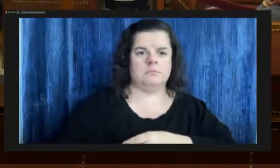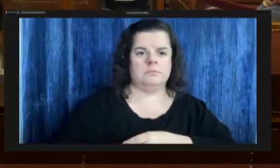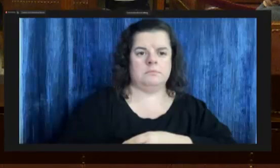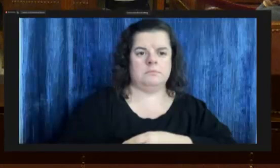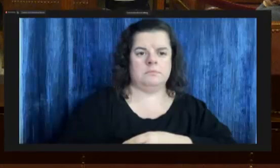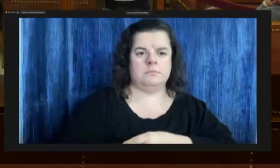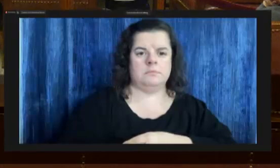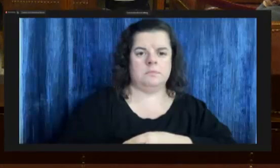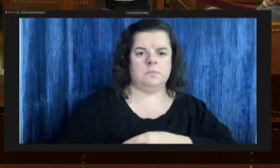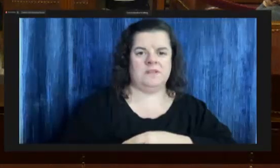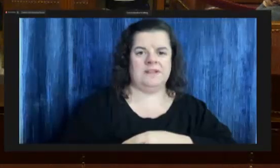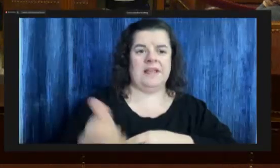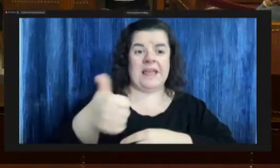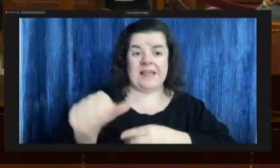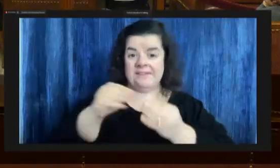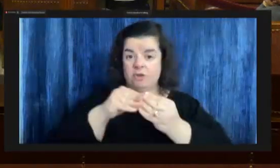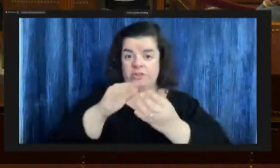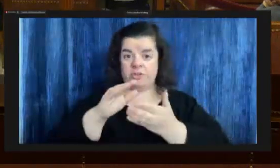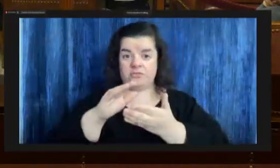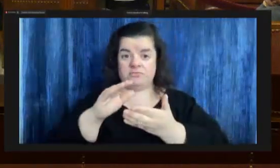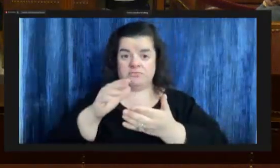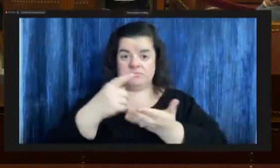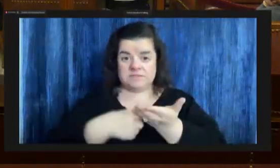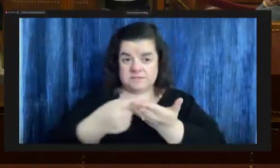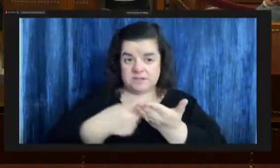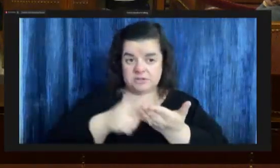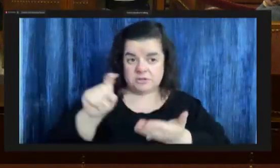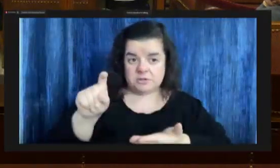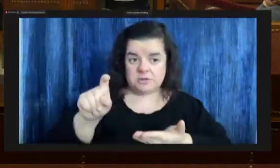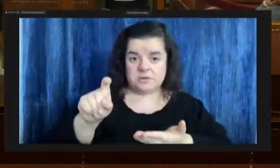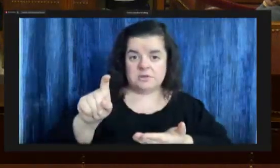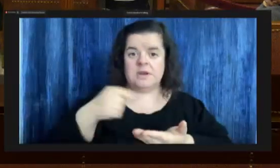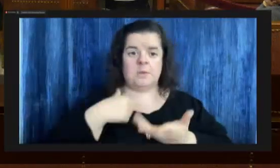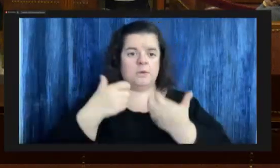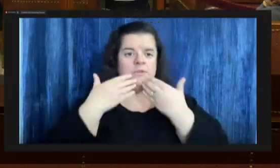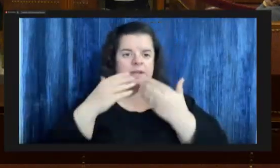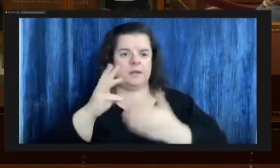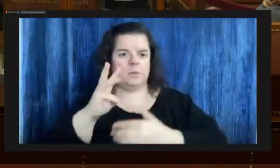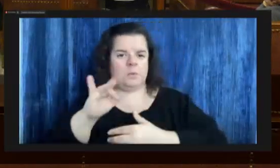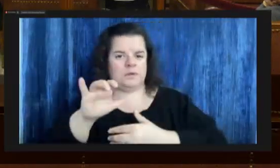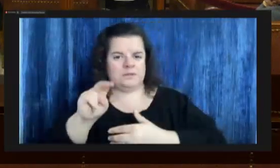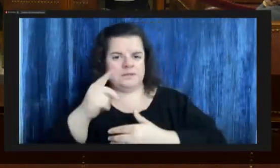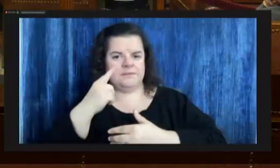Any further discussion, Madam President? I just want to thank Councilman Wilson for putting this forward.